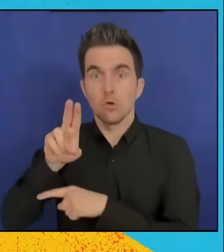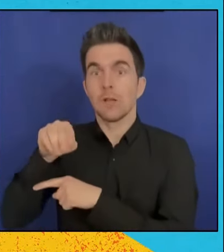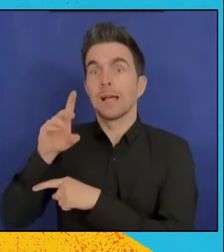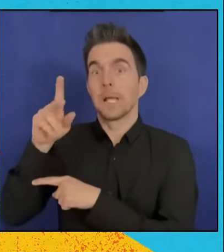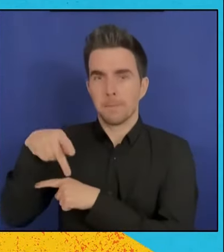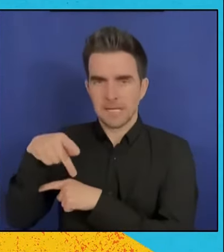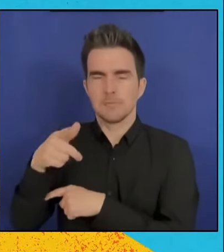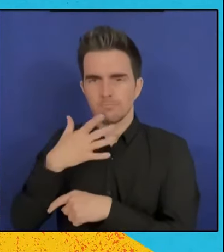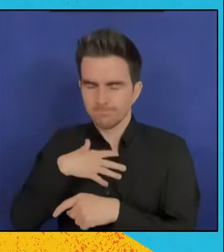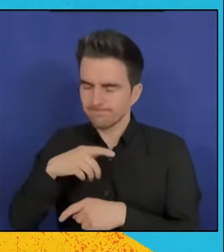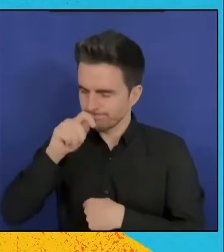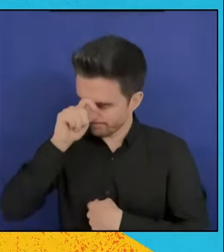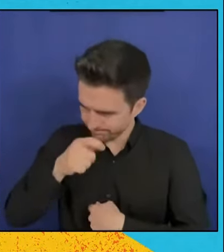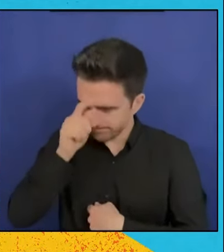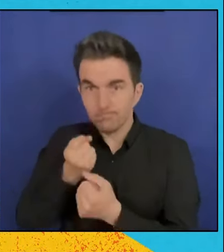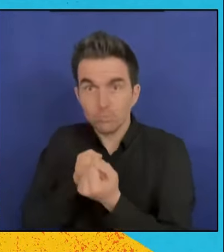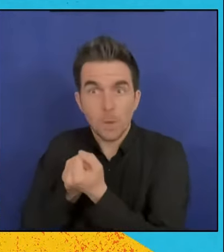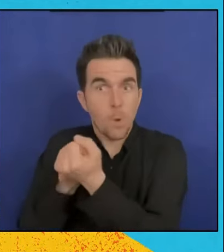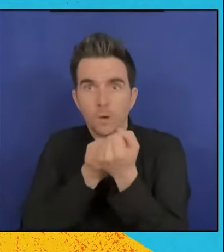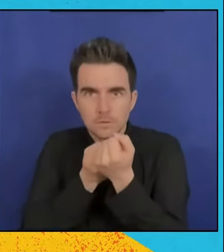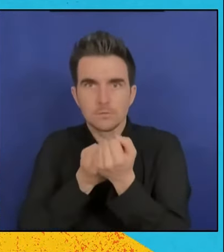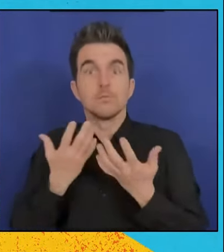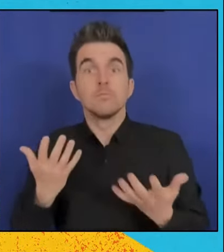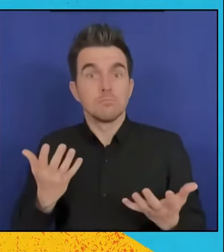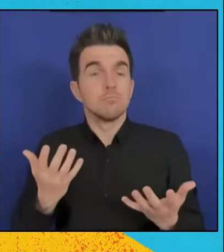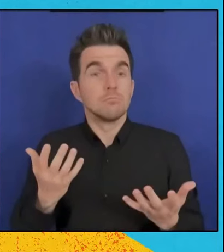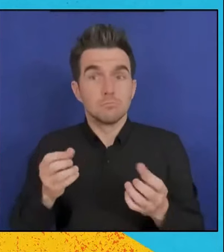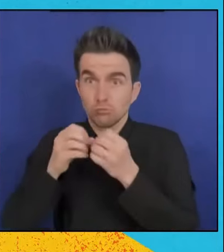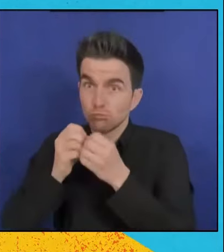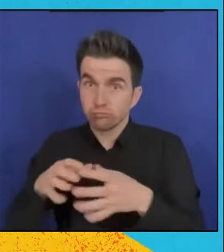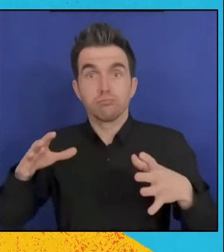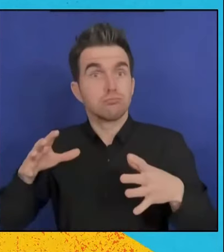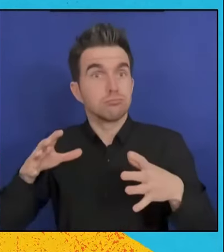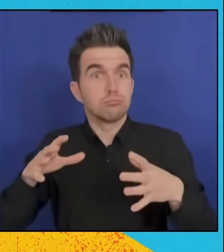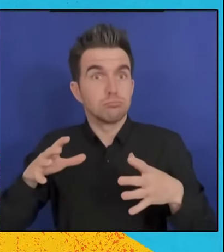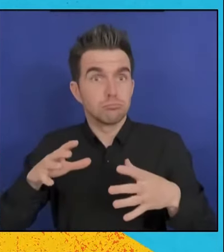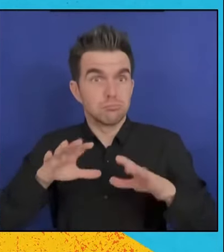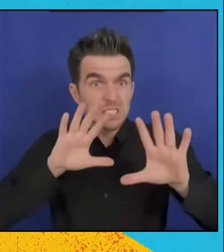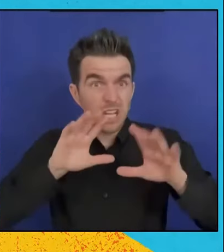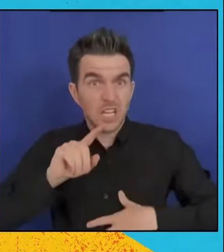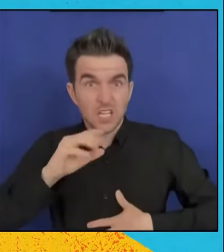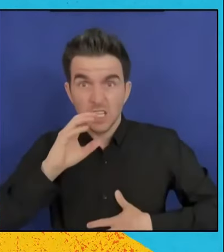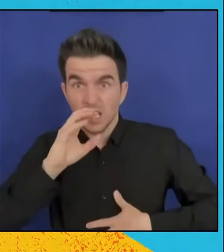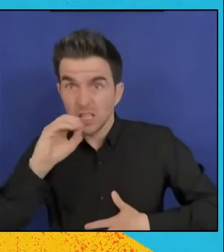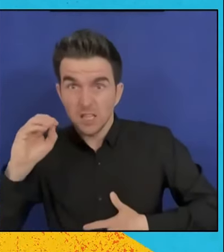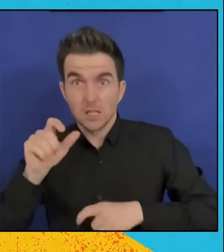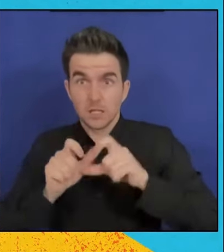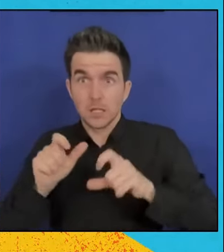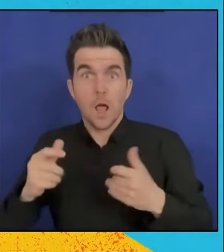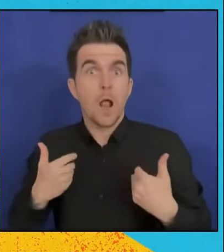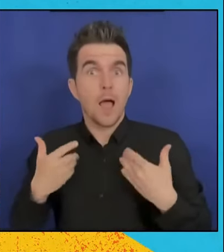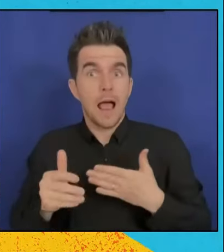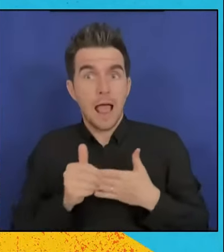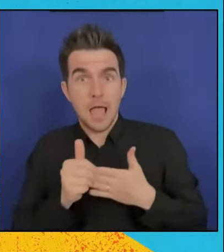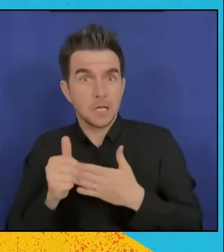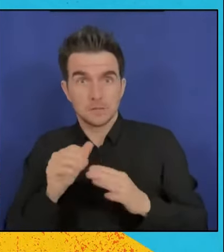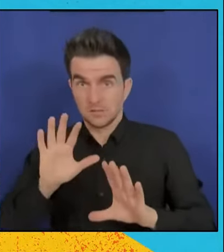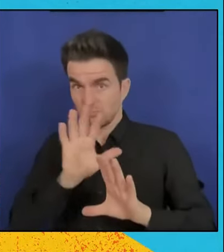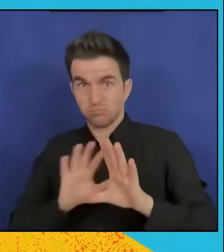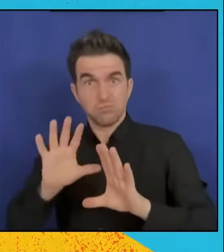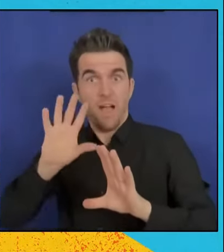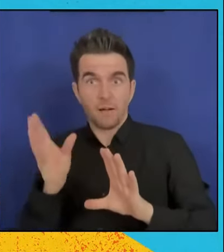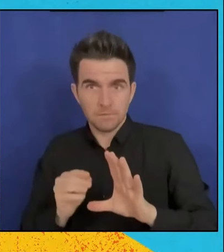in a room and listen for hours to what you as young leaders and doers are actually communicating. Last,